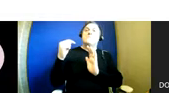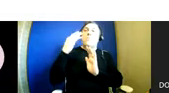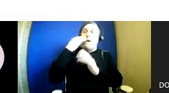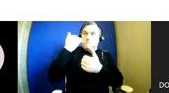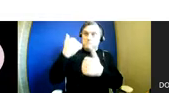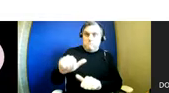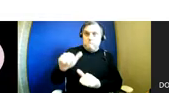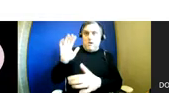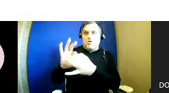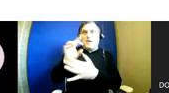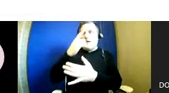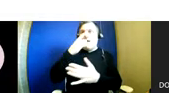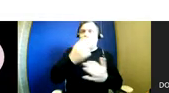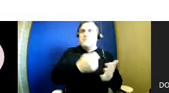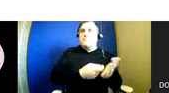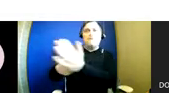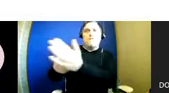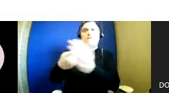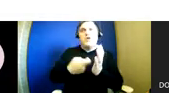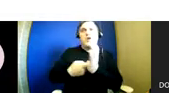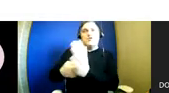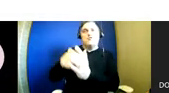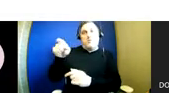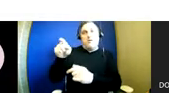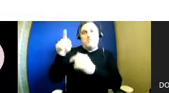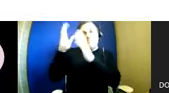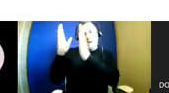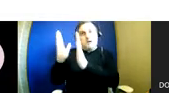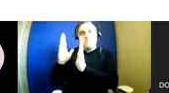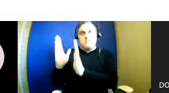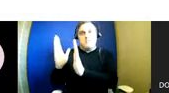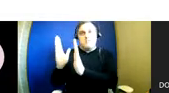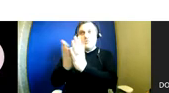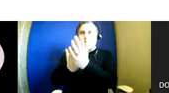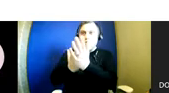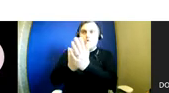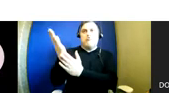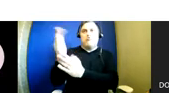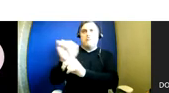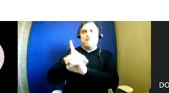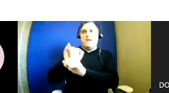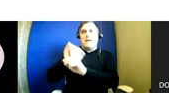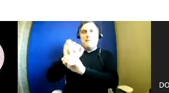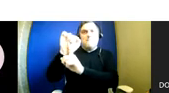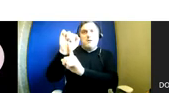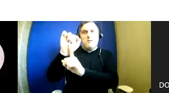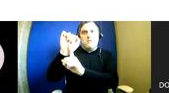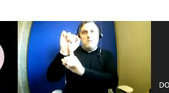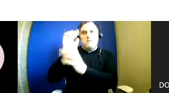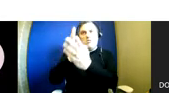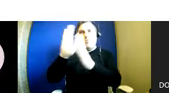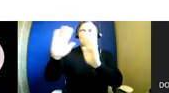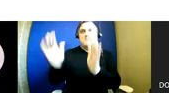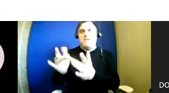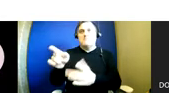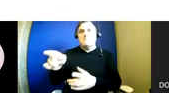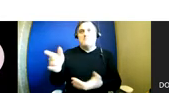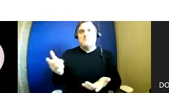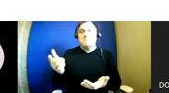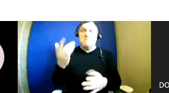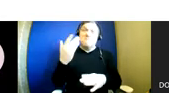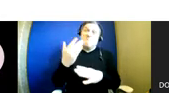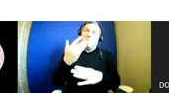the site, we'll be able to start onboarding people onto that and supporting people through their rehabilitation in a virtual way. And that can work